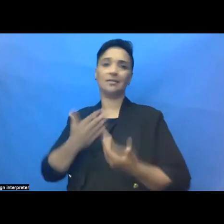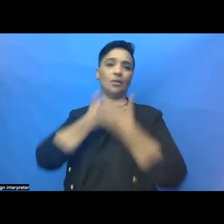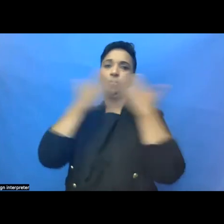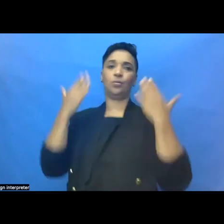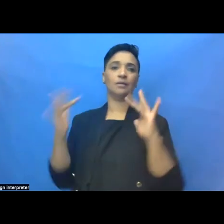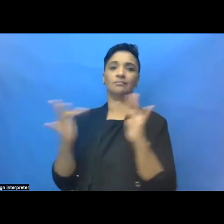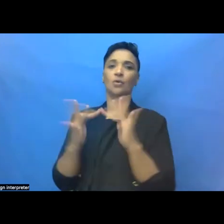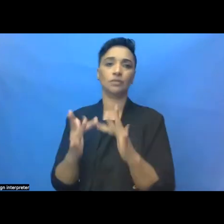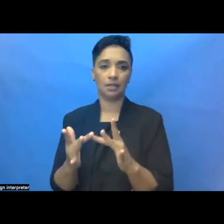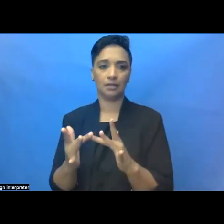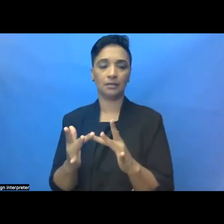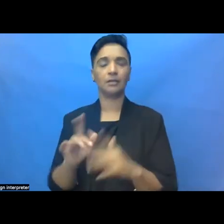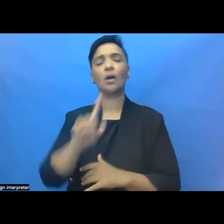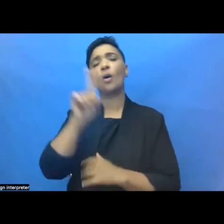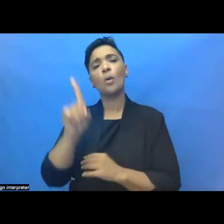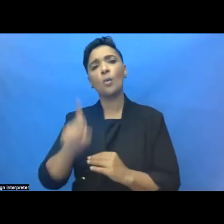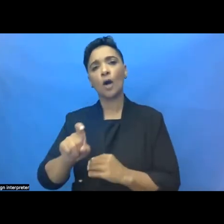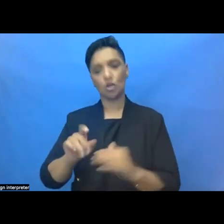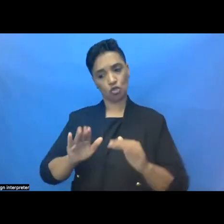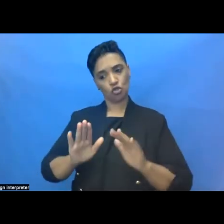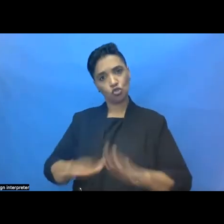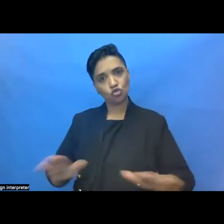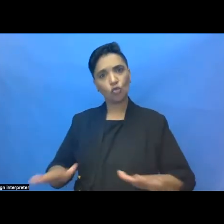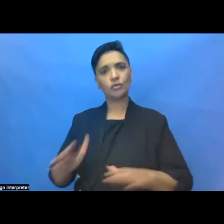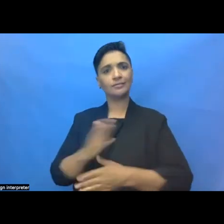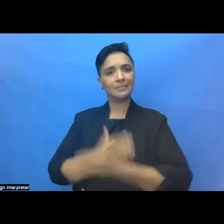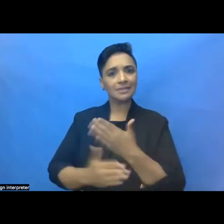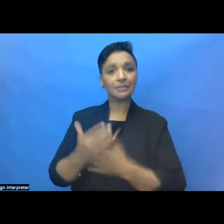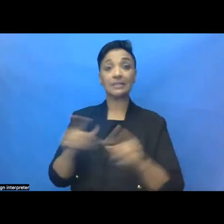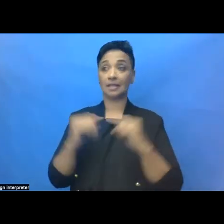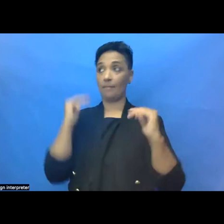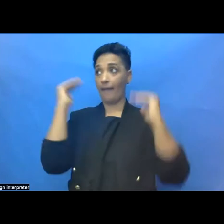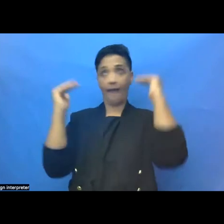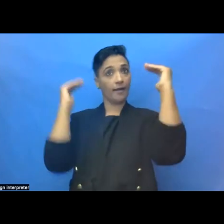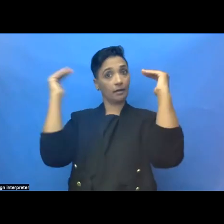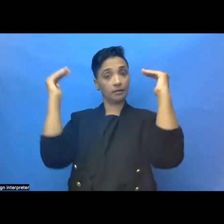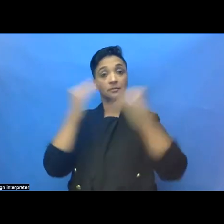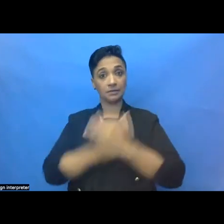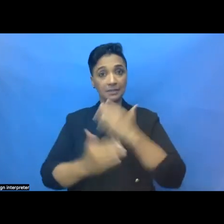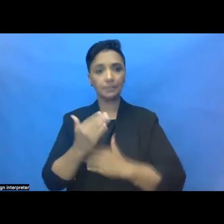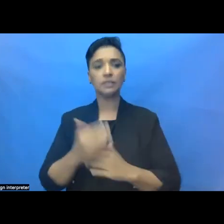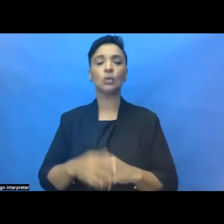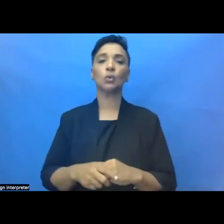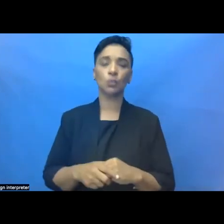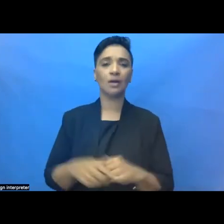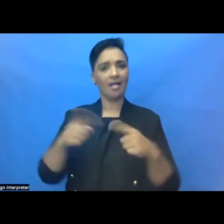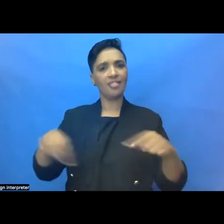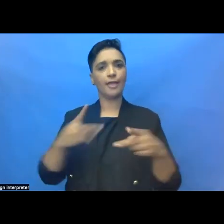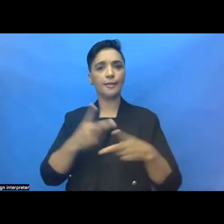that possibly that those children and adults as well are being taken care of,